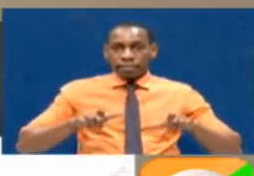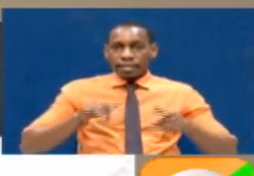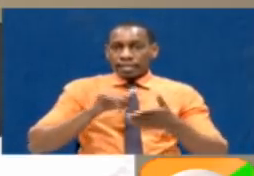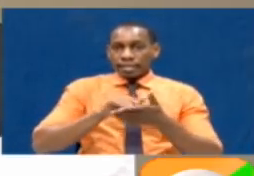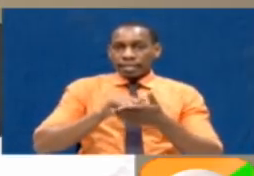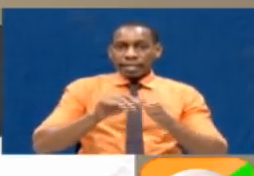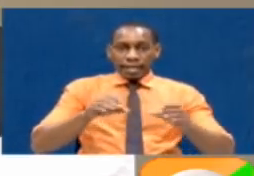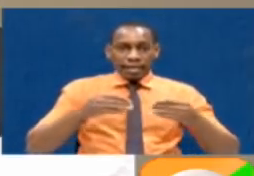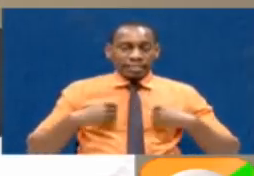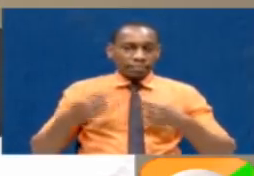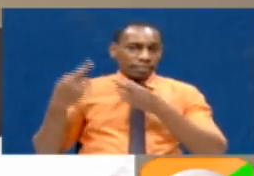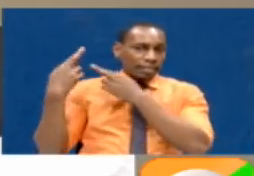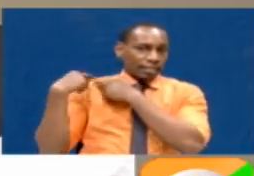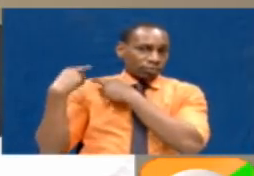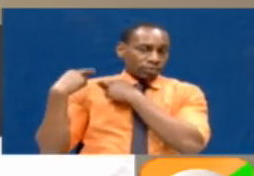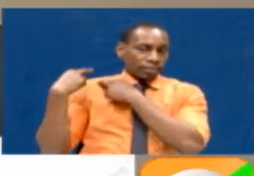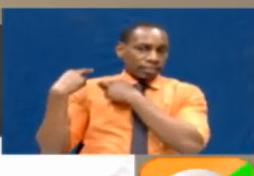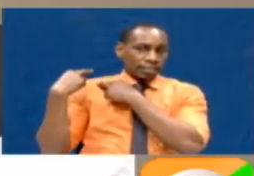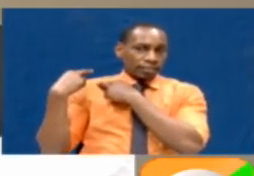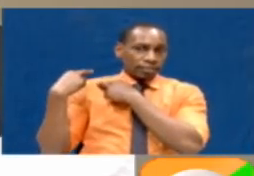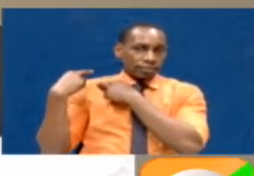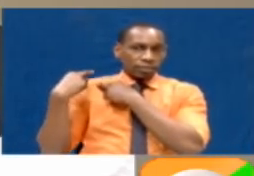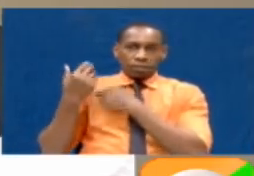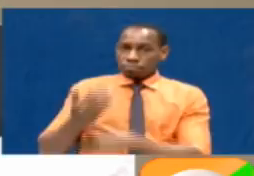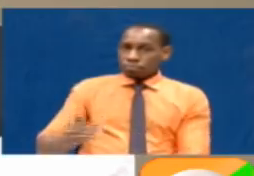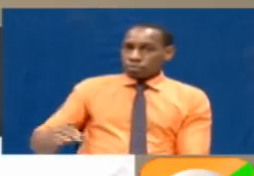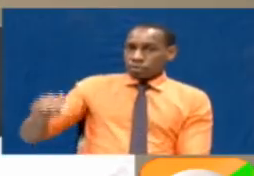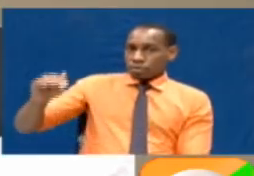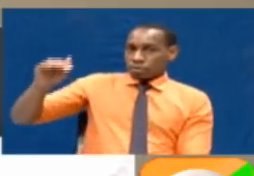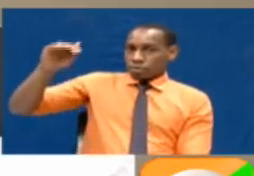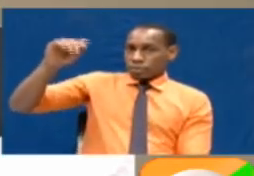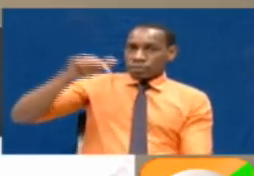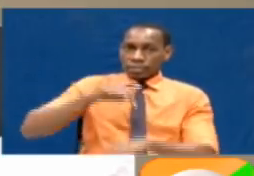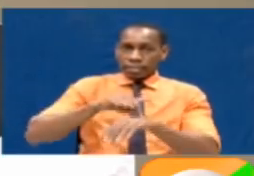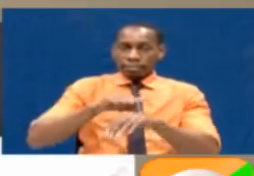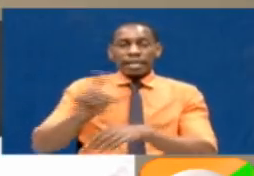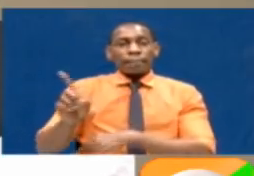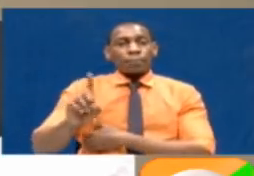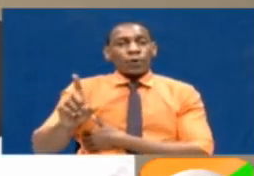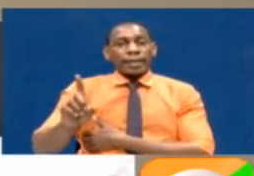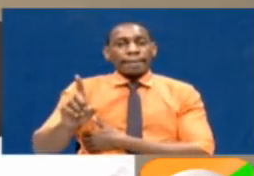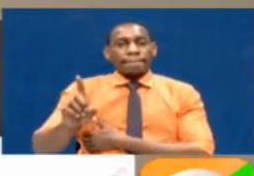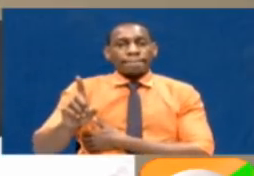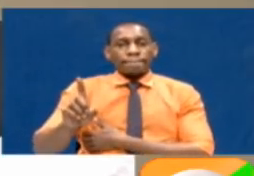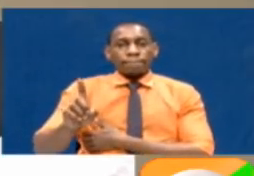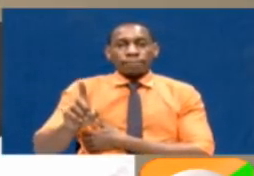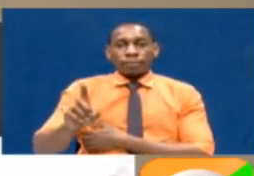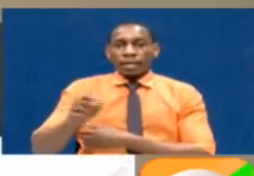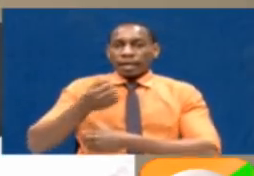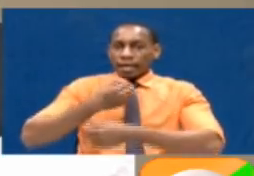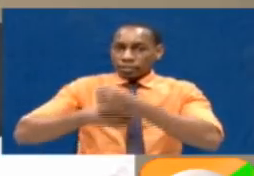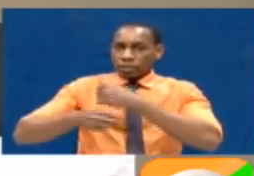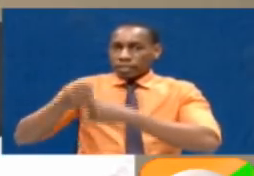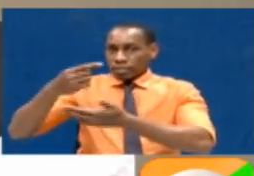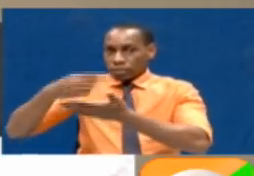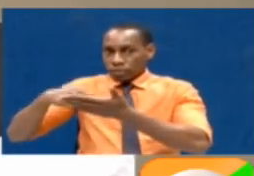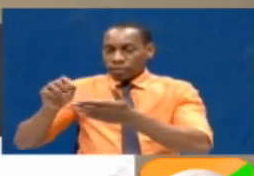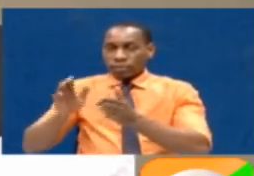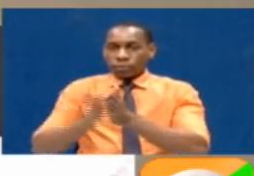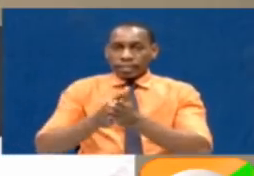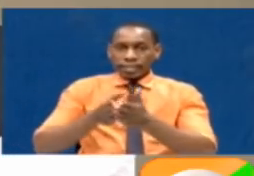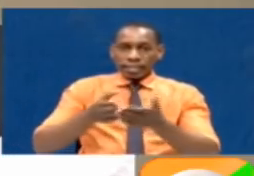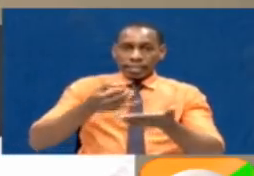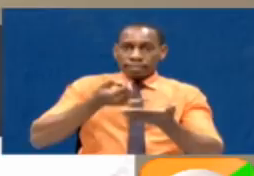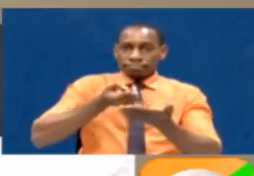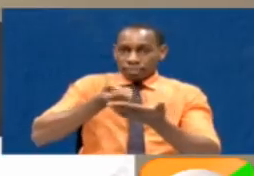to take responsibility. I grew up at a time when doing the right thing, integrity